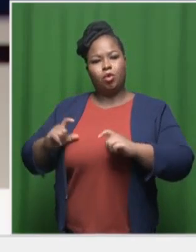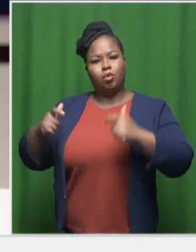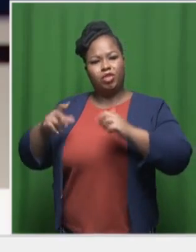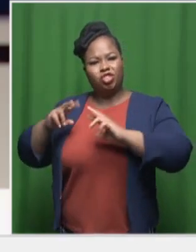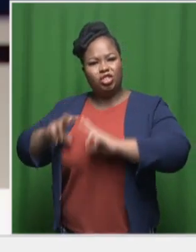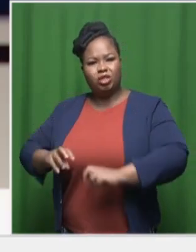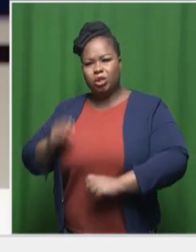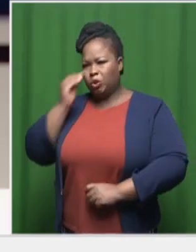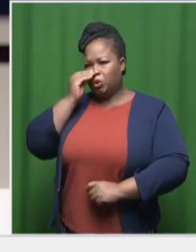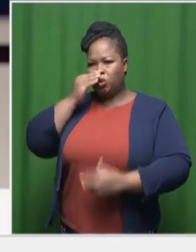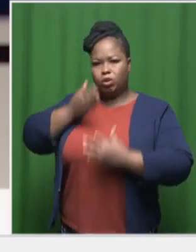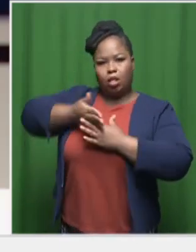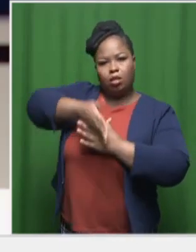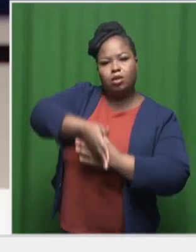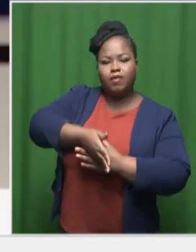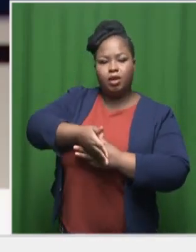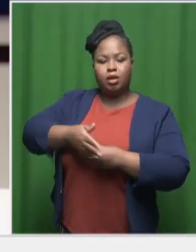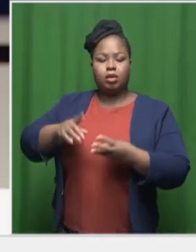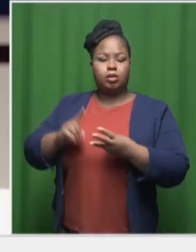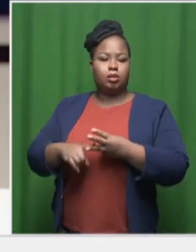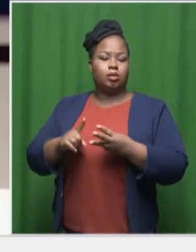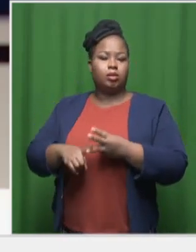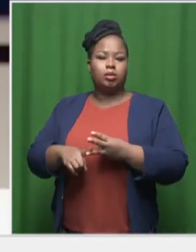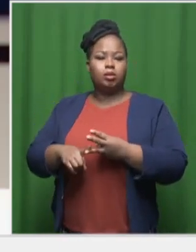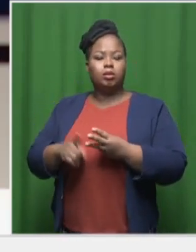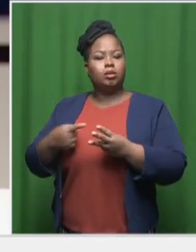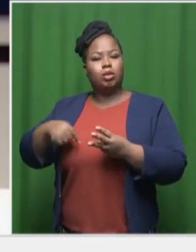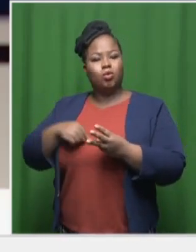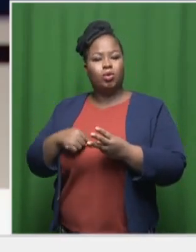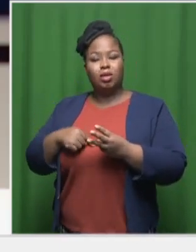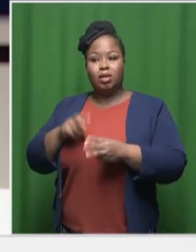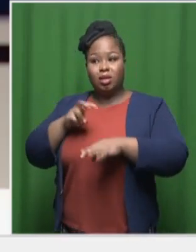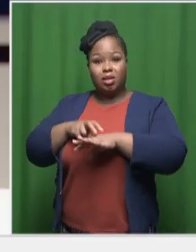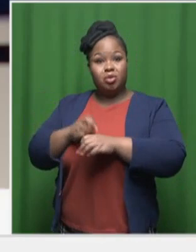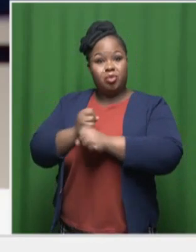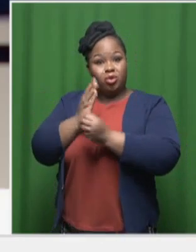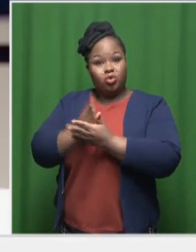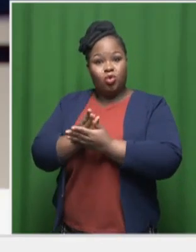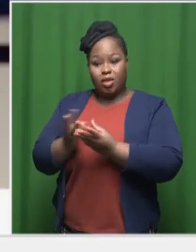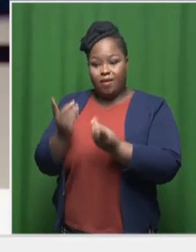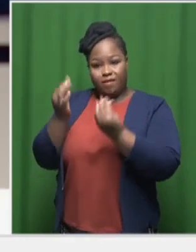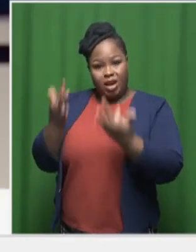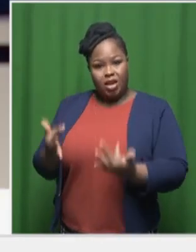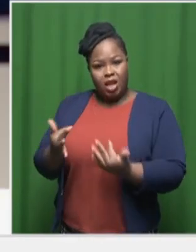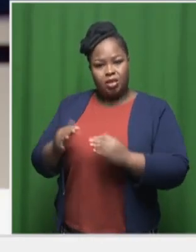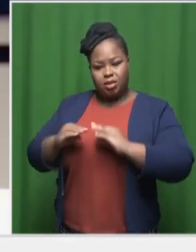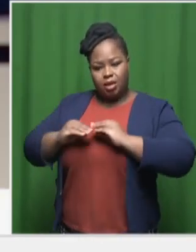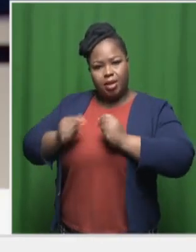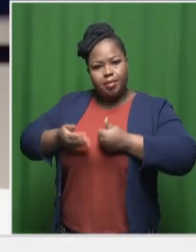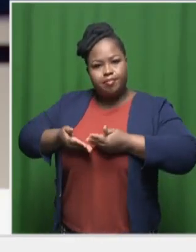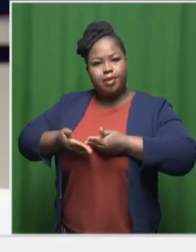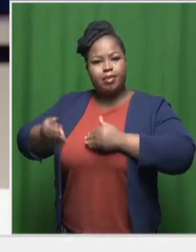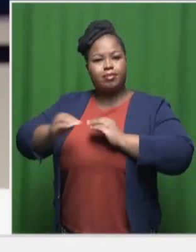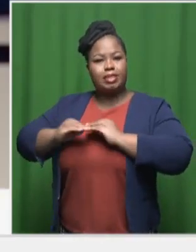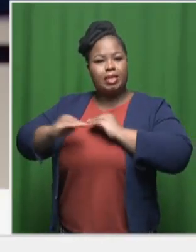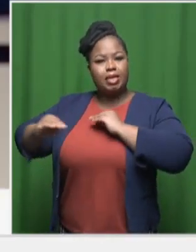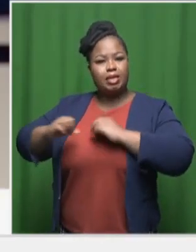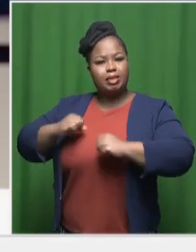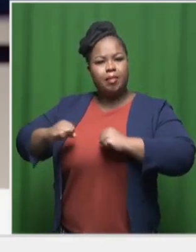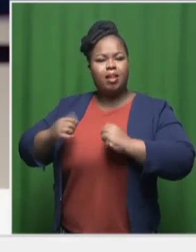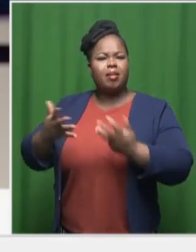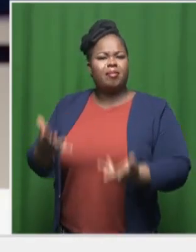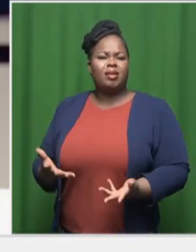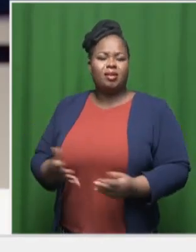news interference, the need to make sure that we are financially viable. So it's been a journey, I think, at a